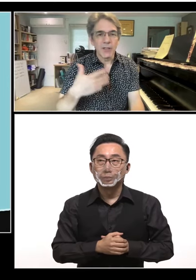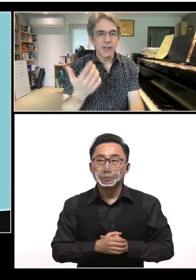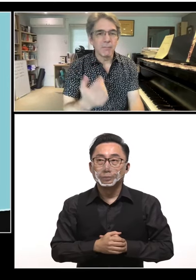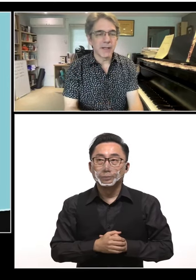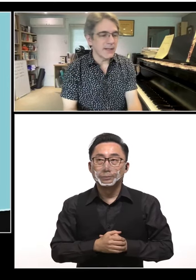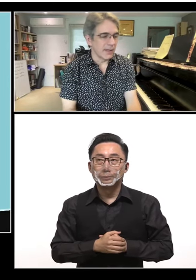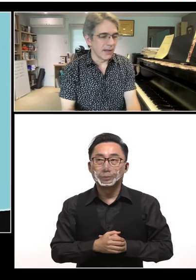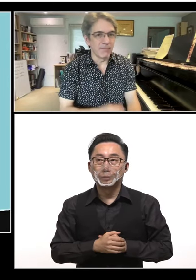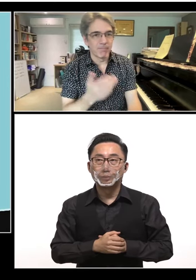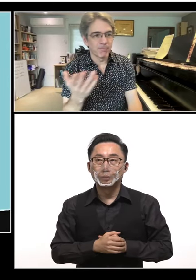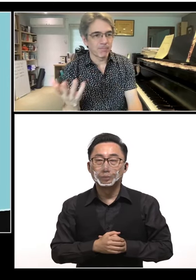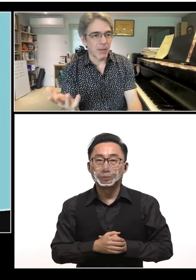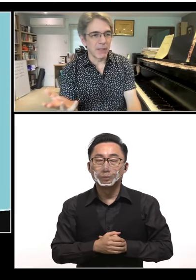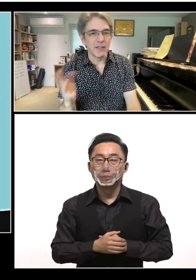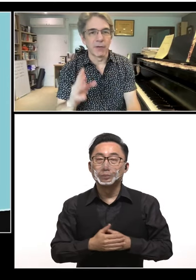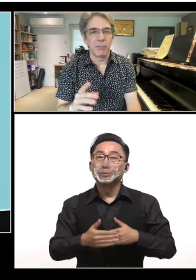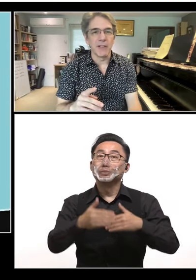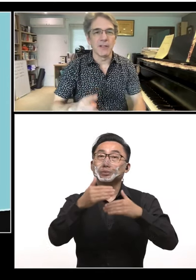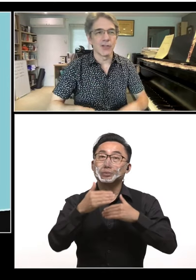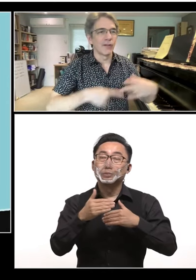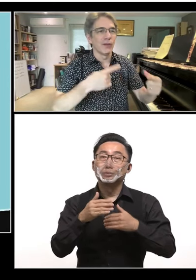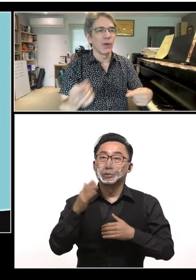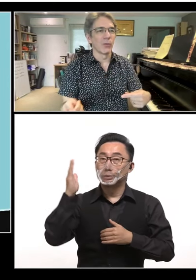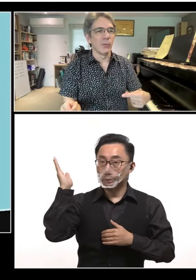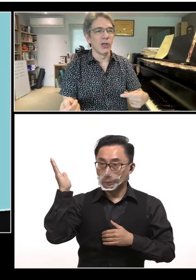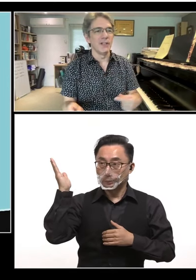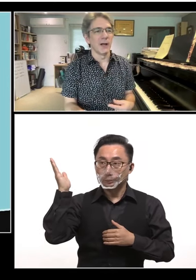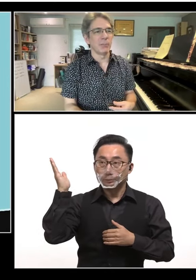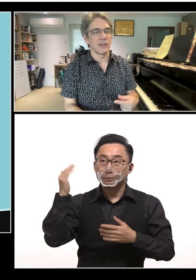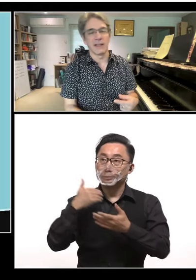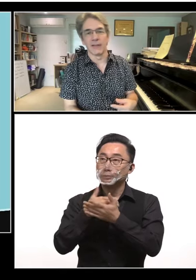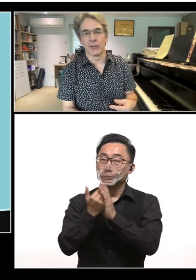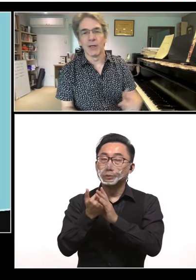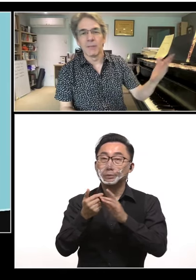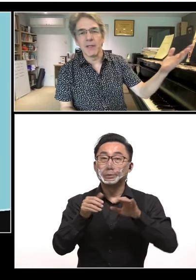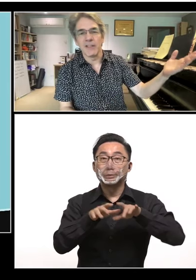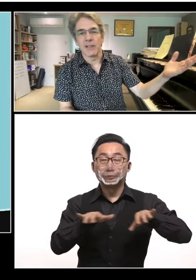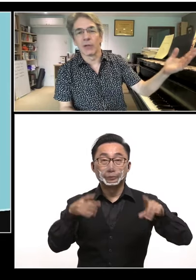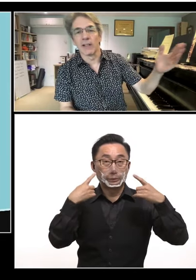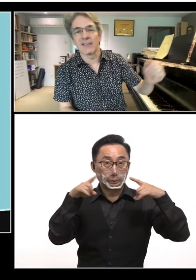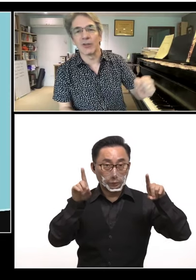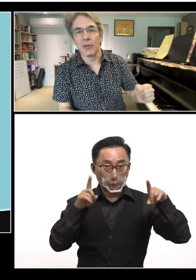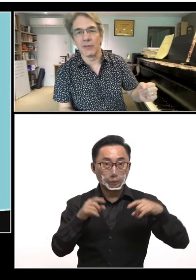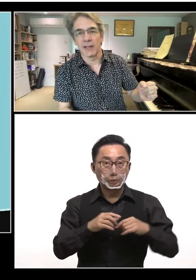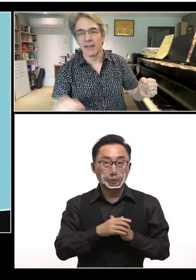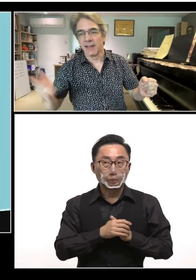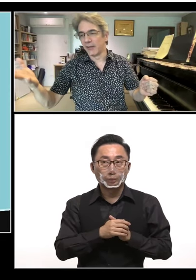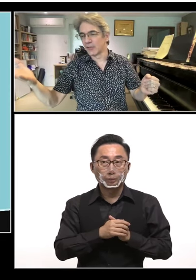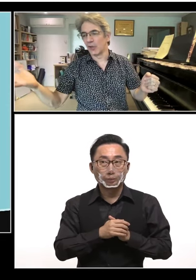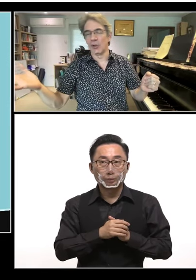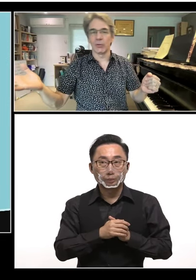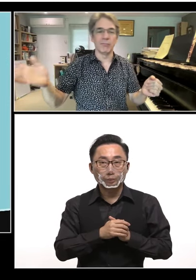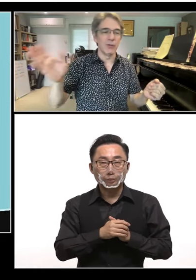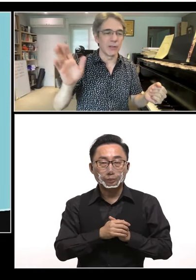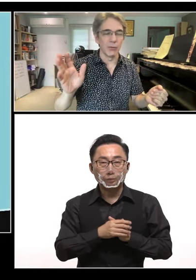And we did many different pieces, often where we would put together pieces that were classical music and